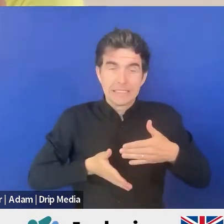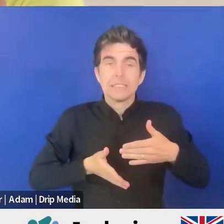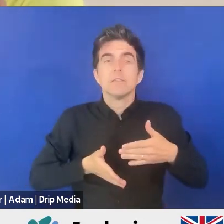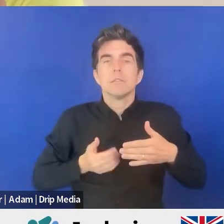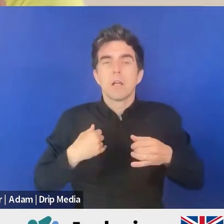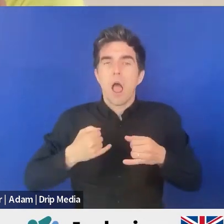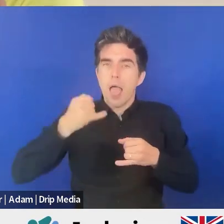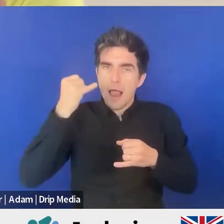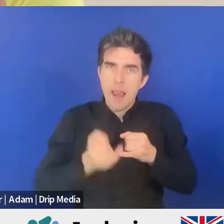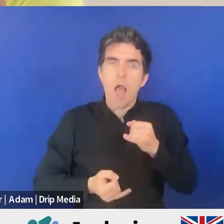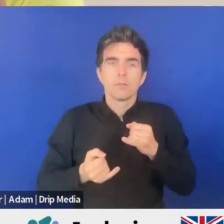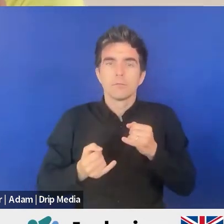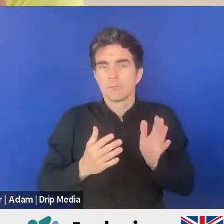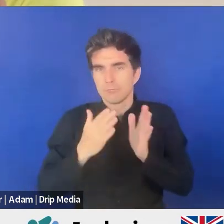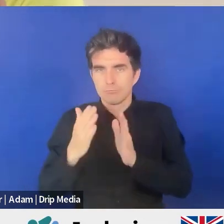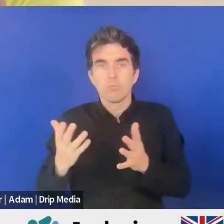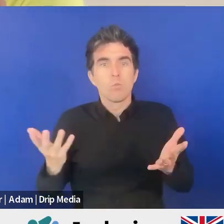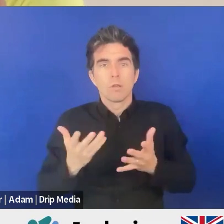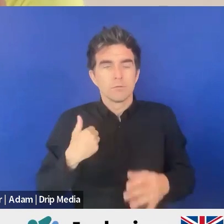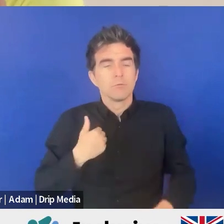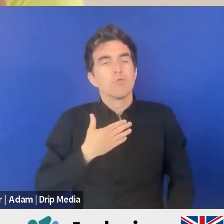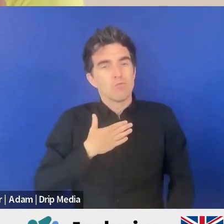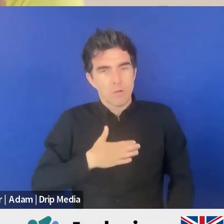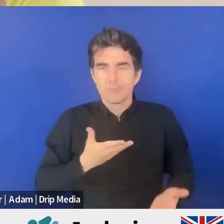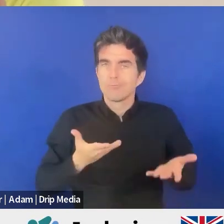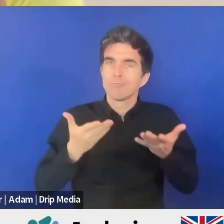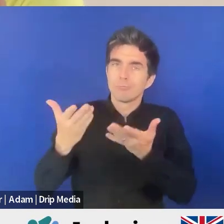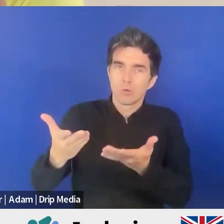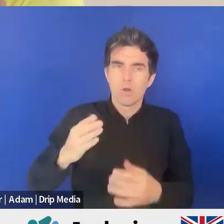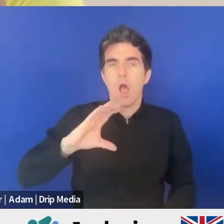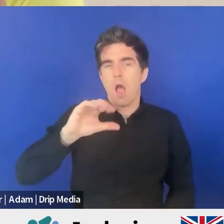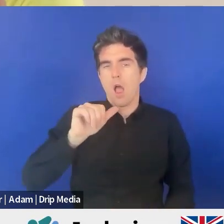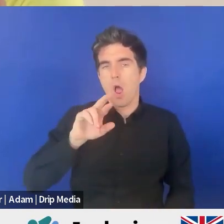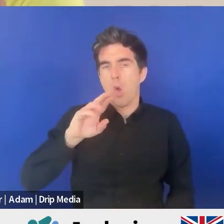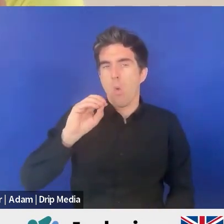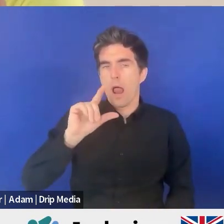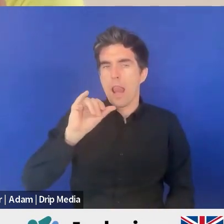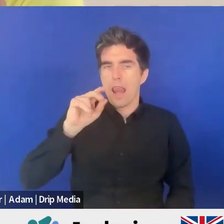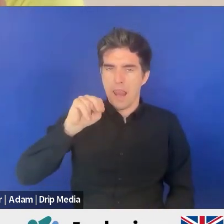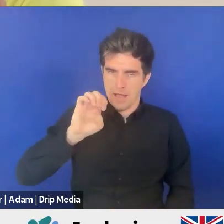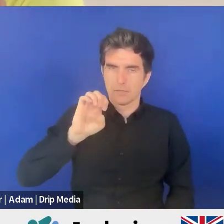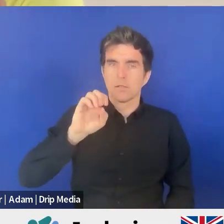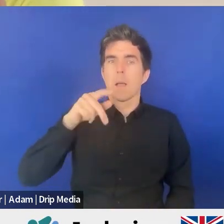about which I would like to give the floor to Caroline Pritchard. She's the Deputy Head of Education for